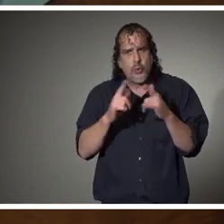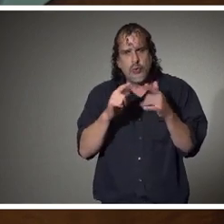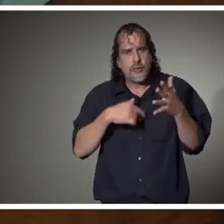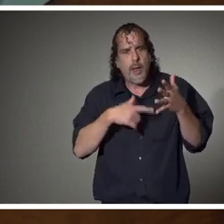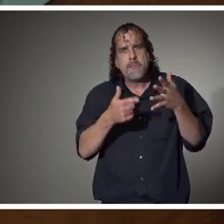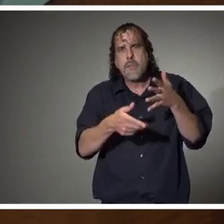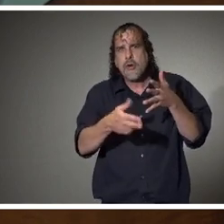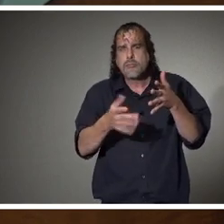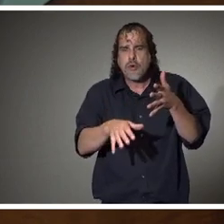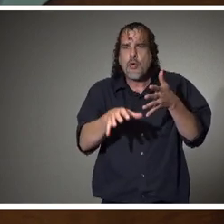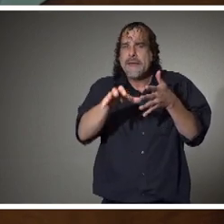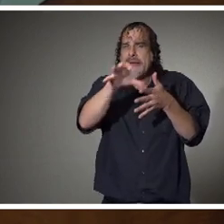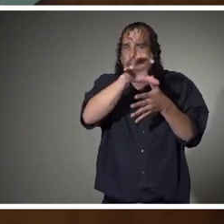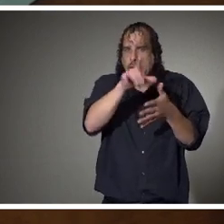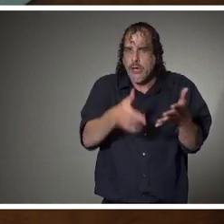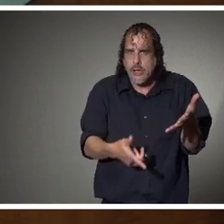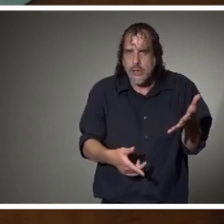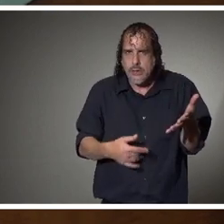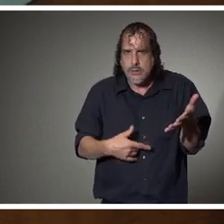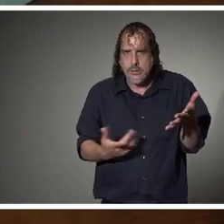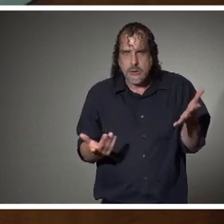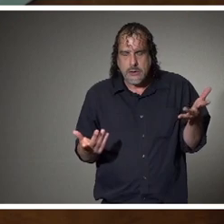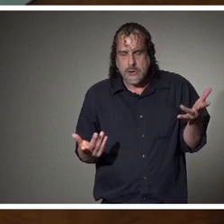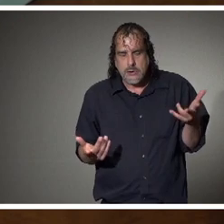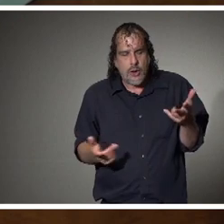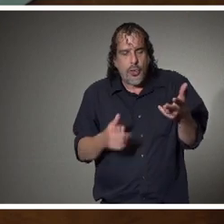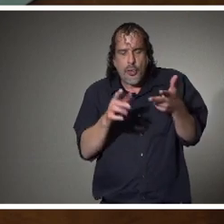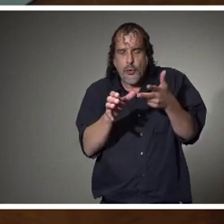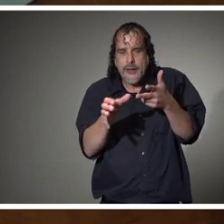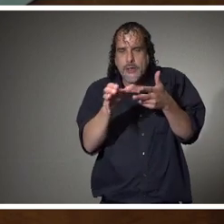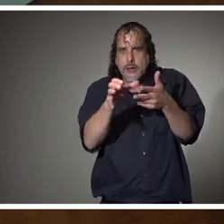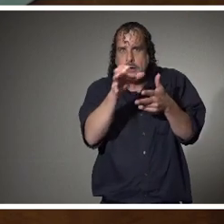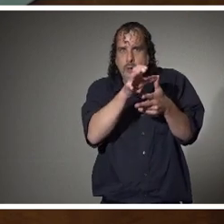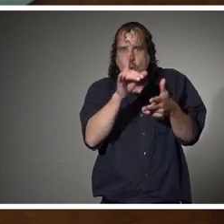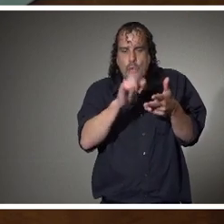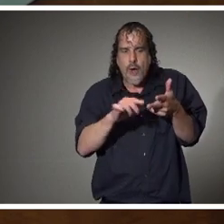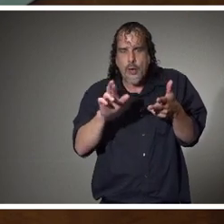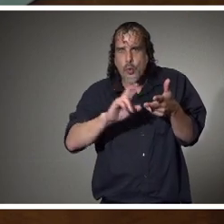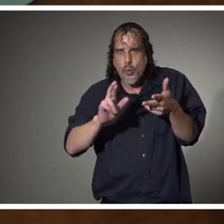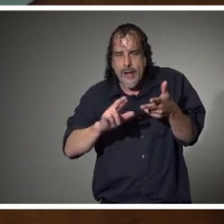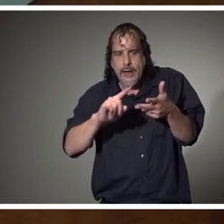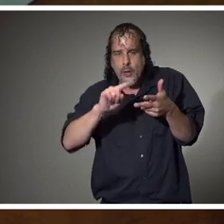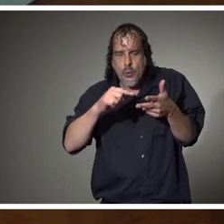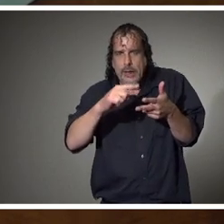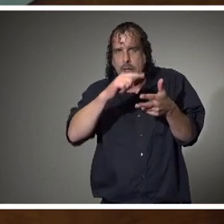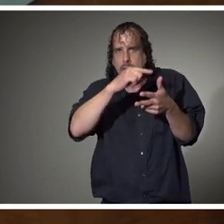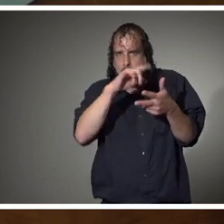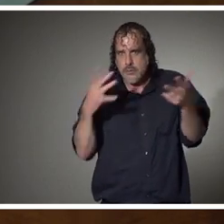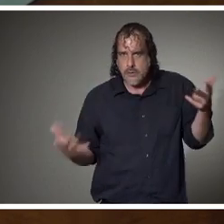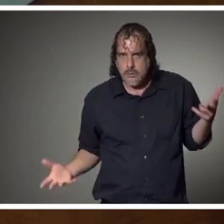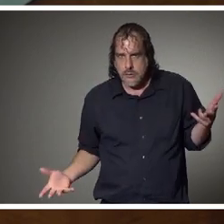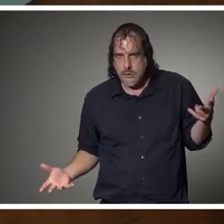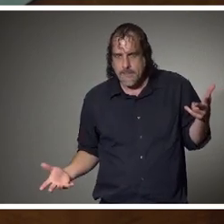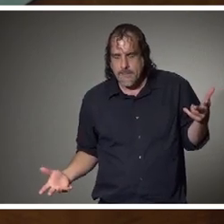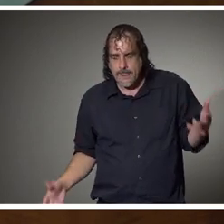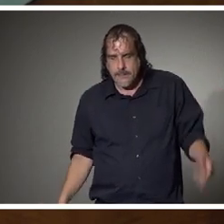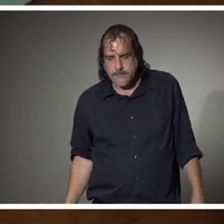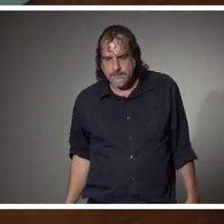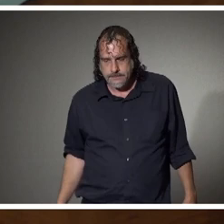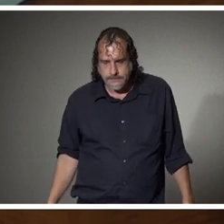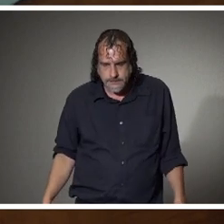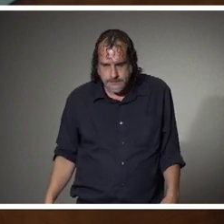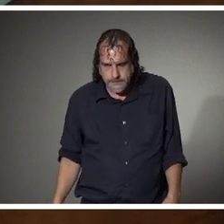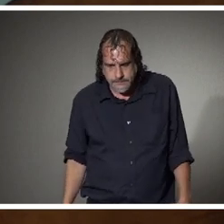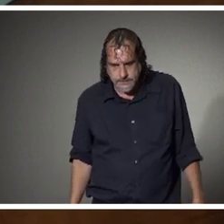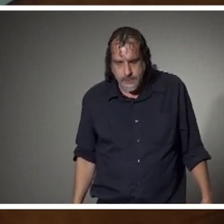different scenarios in terms of what was ready to open when. And so I think if